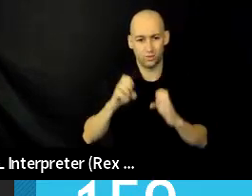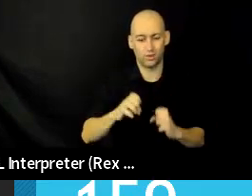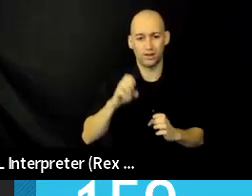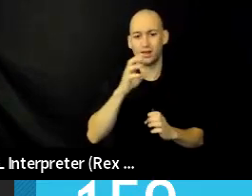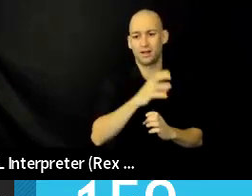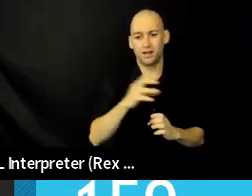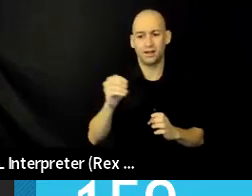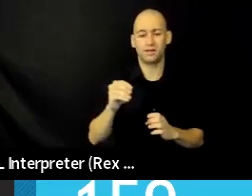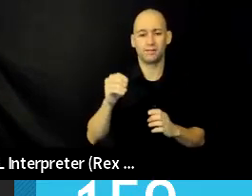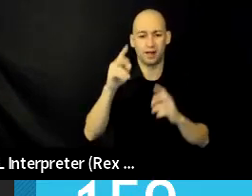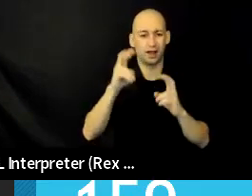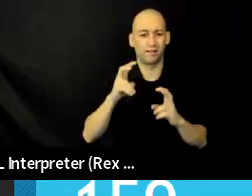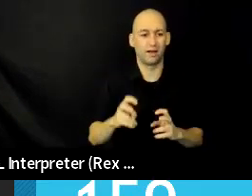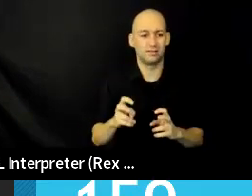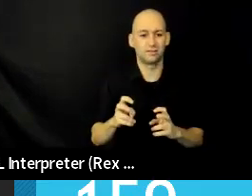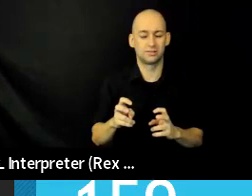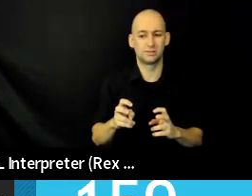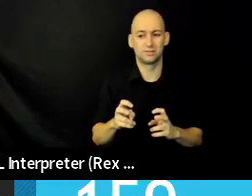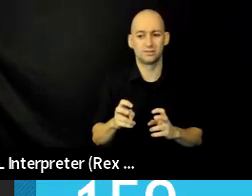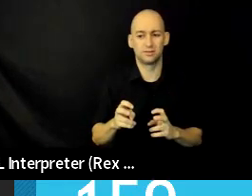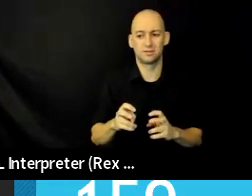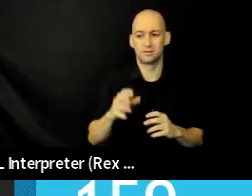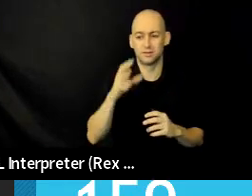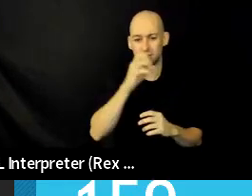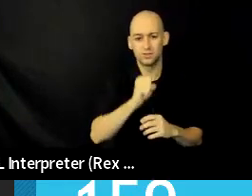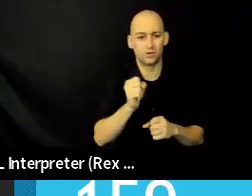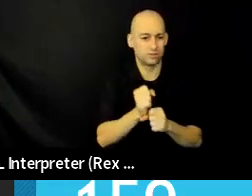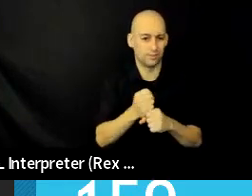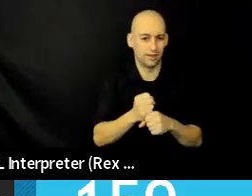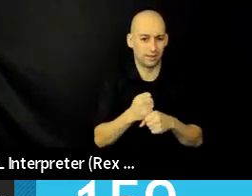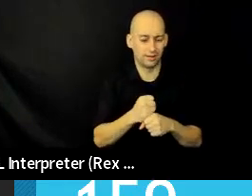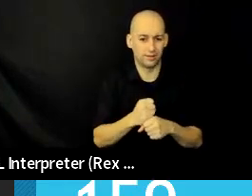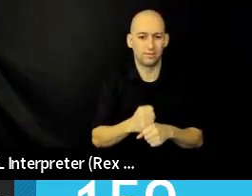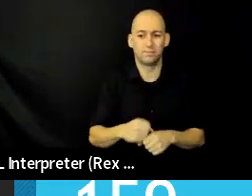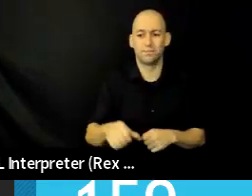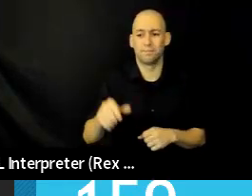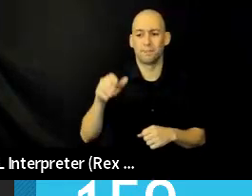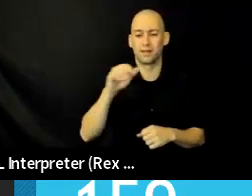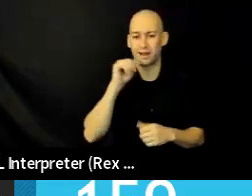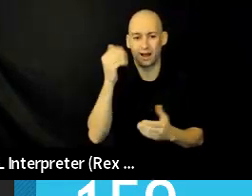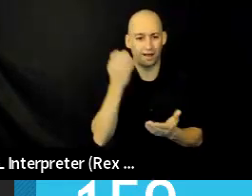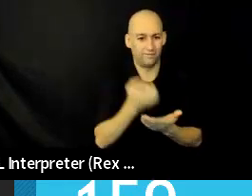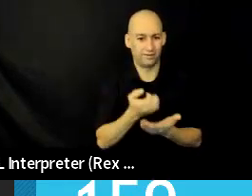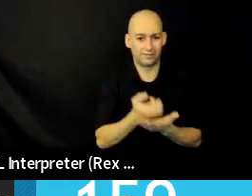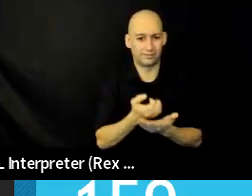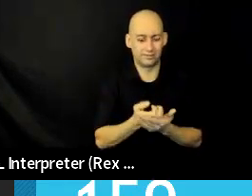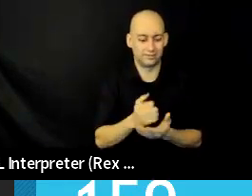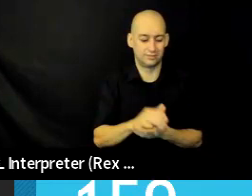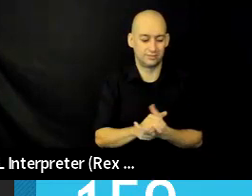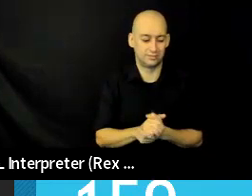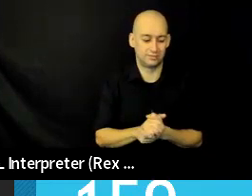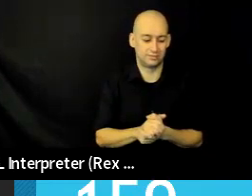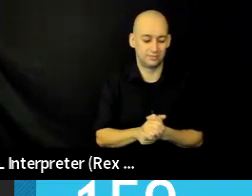and analyzed. It was an assumption that was made. That is not evidence, and